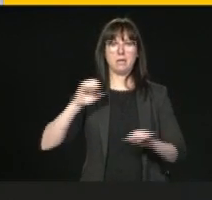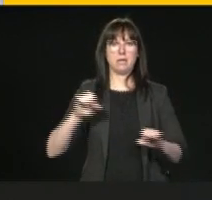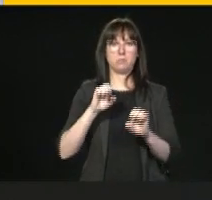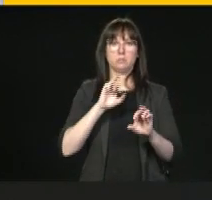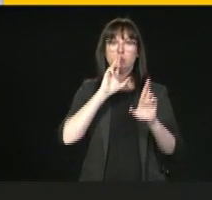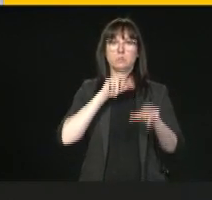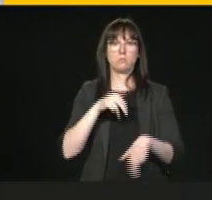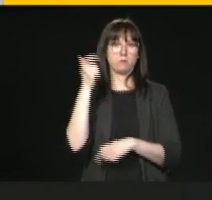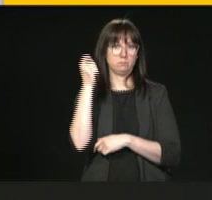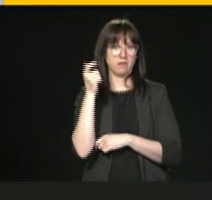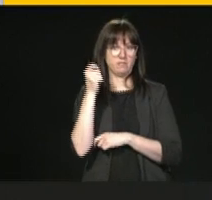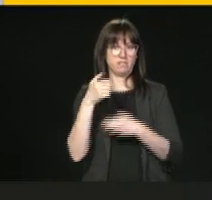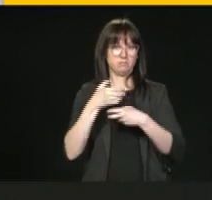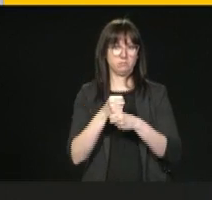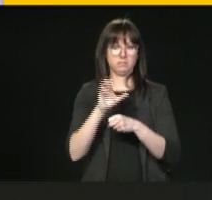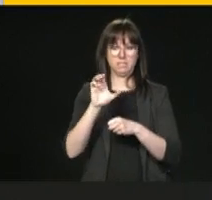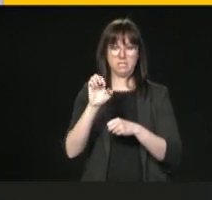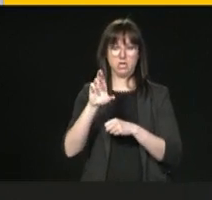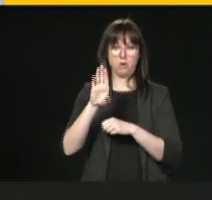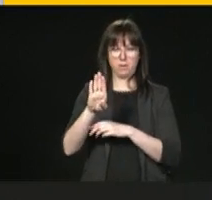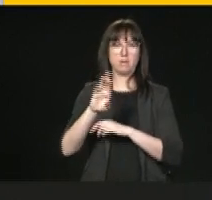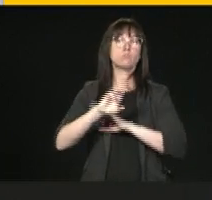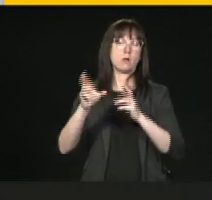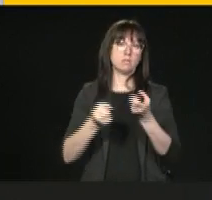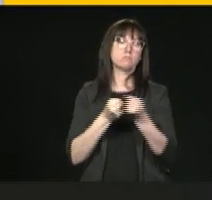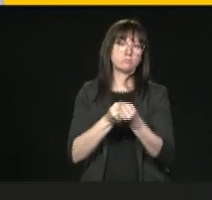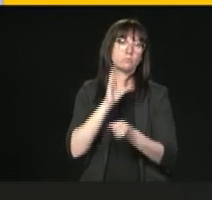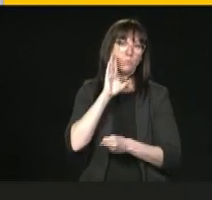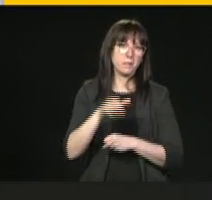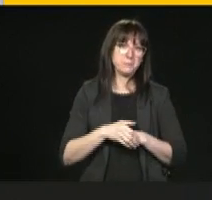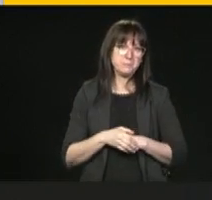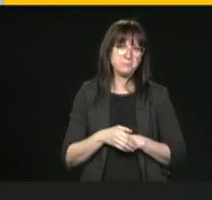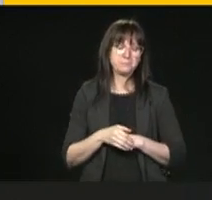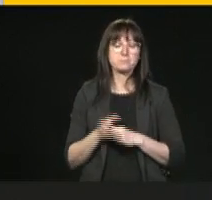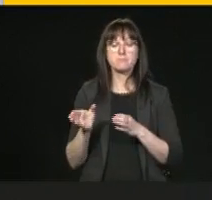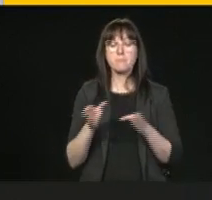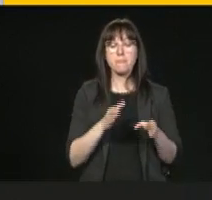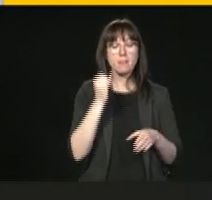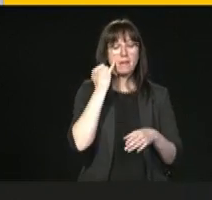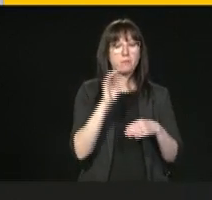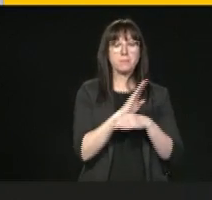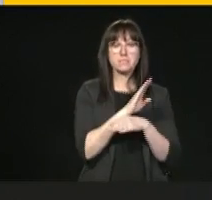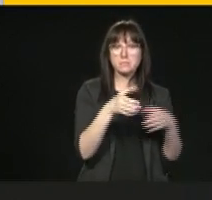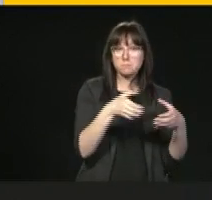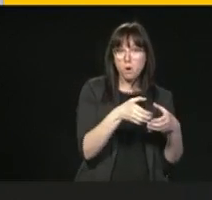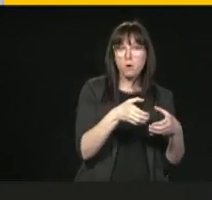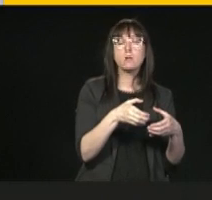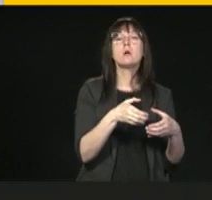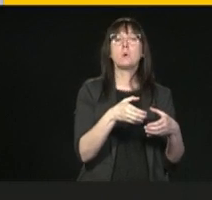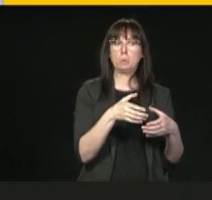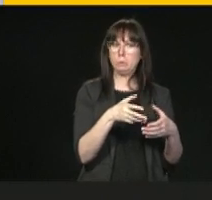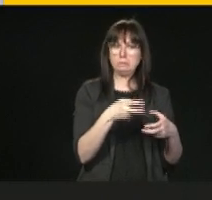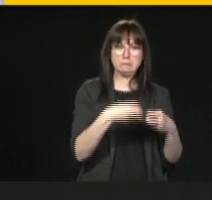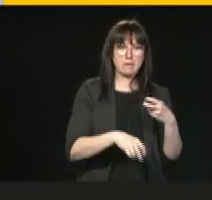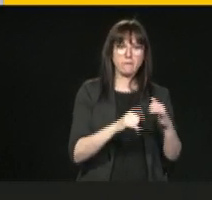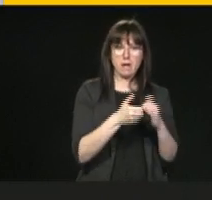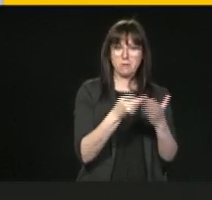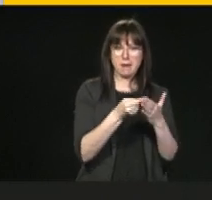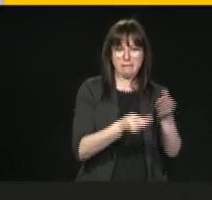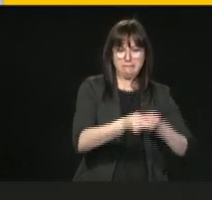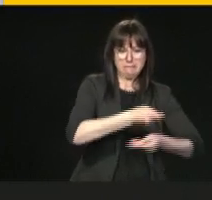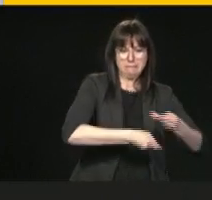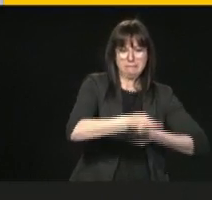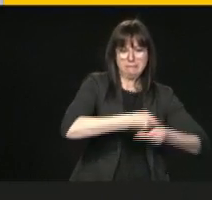Benefit will be there for you. We also know that small businesses have problems with their cash flow right now.